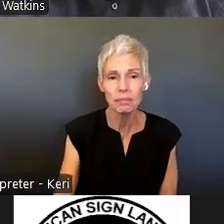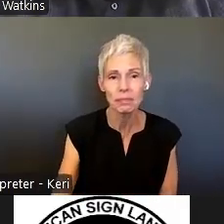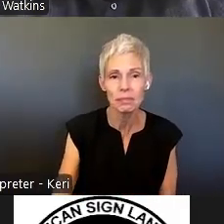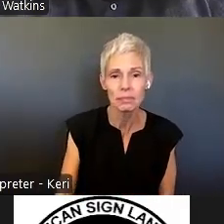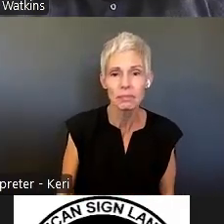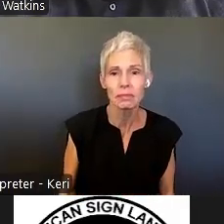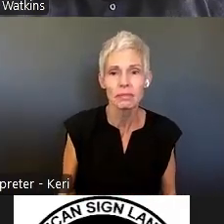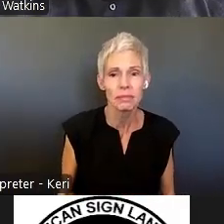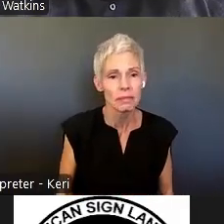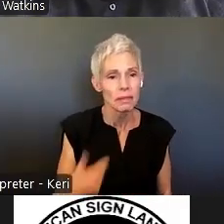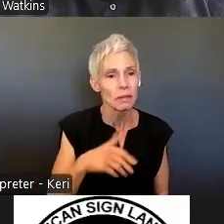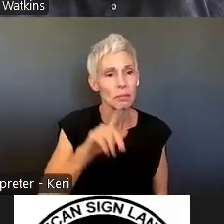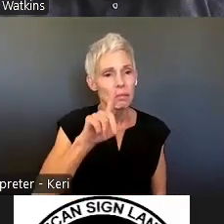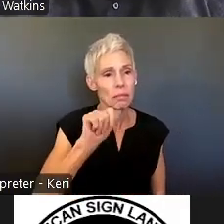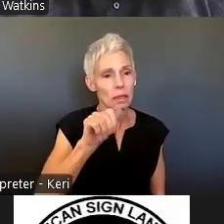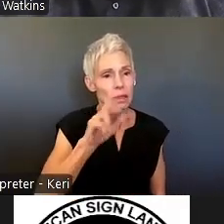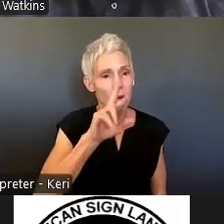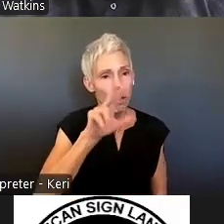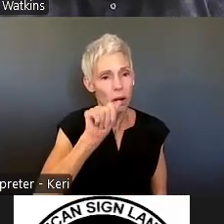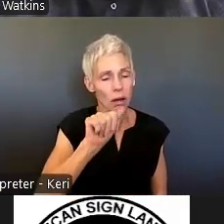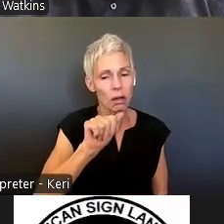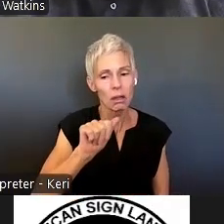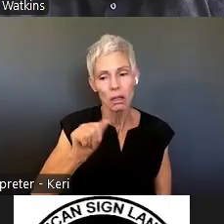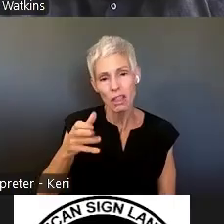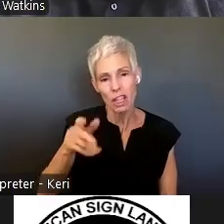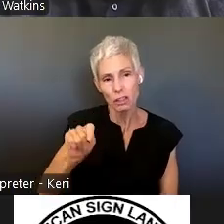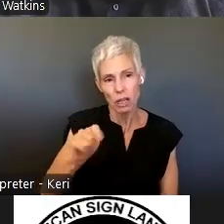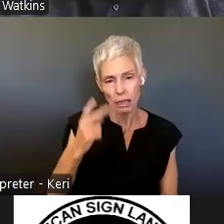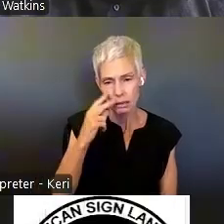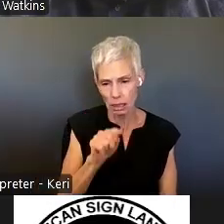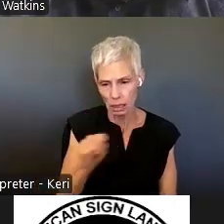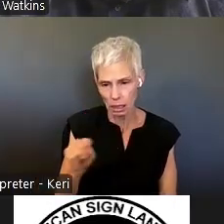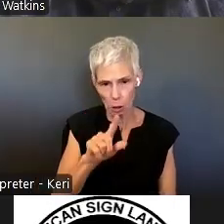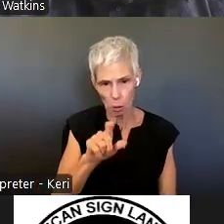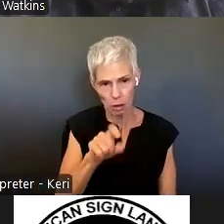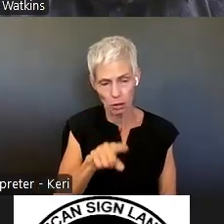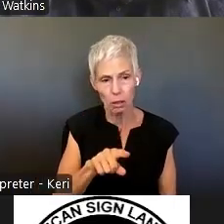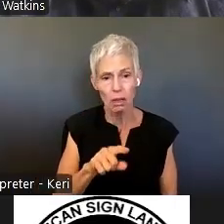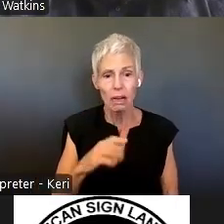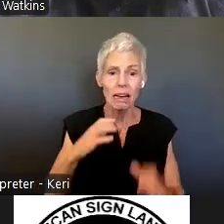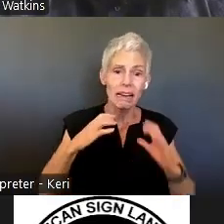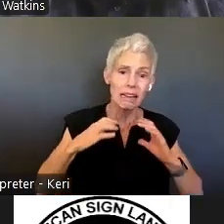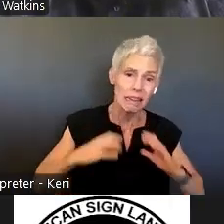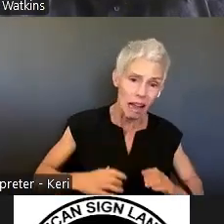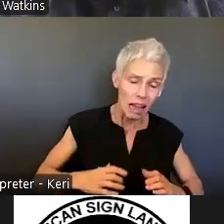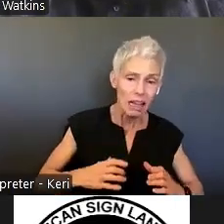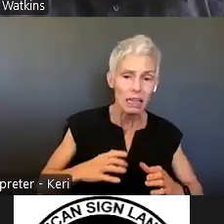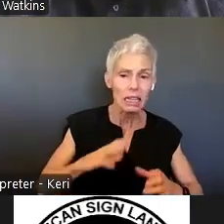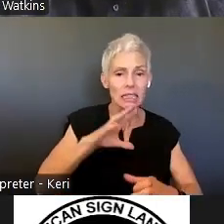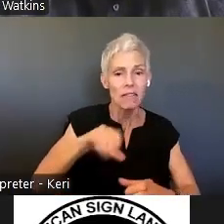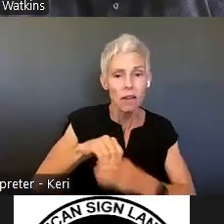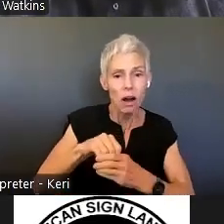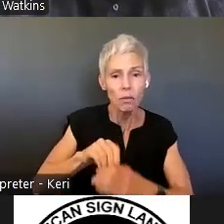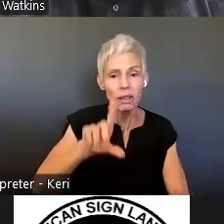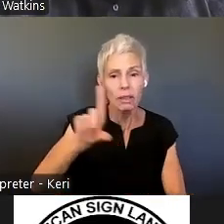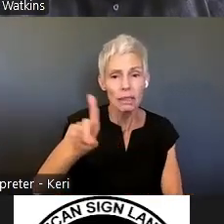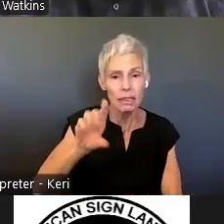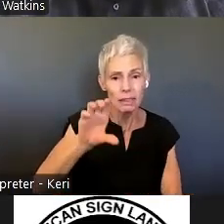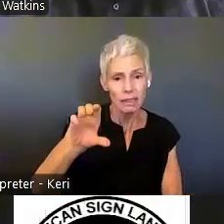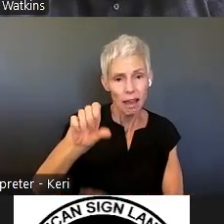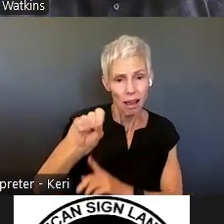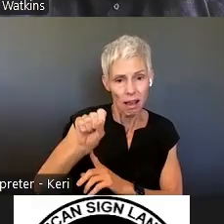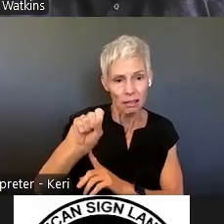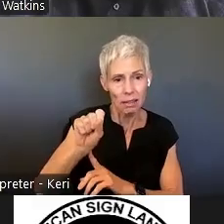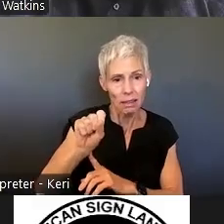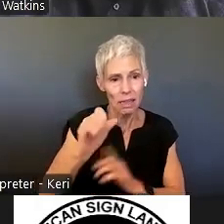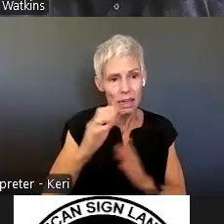This is Laura. I see a question in the chat. If the client consumer is involved with DCS, can the housing